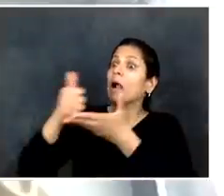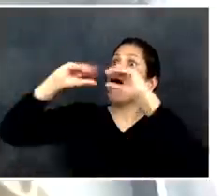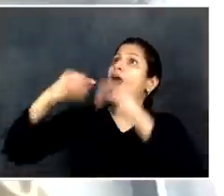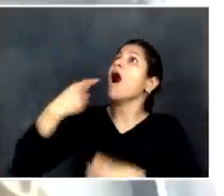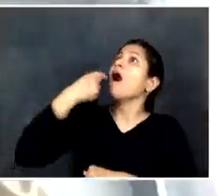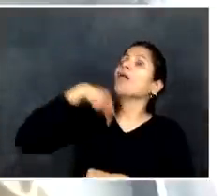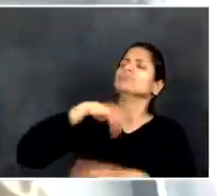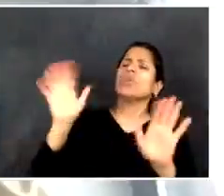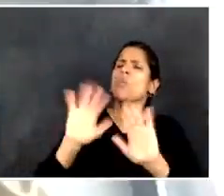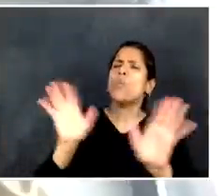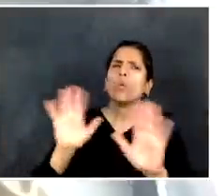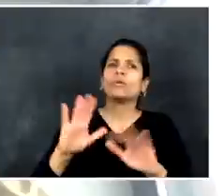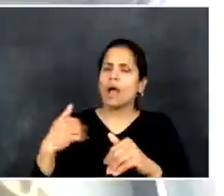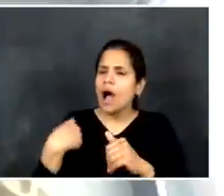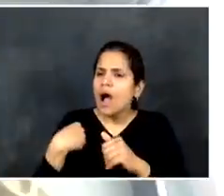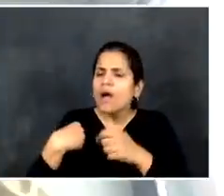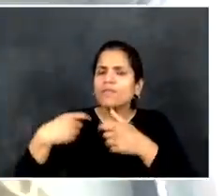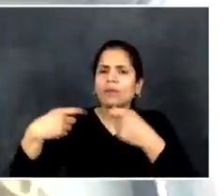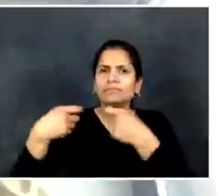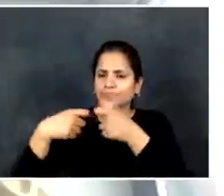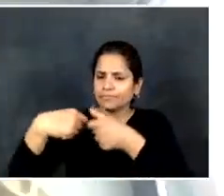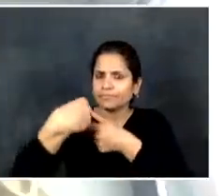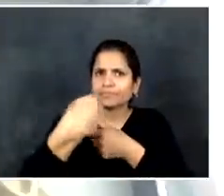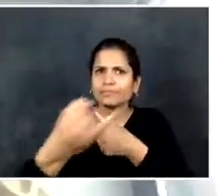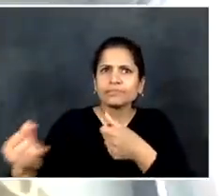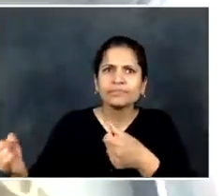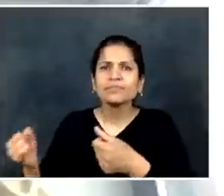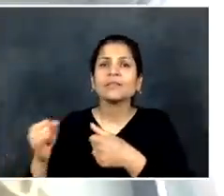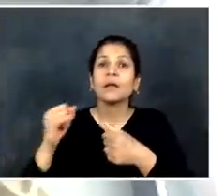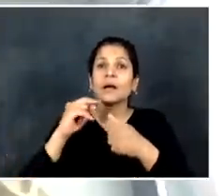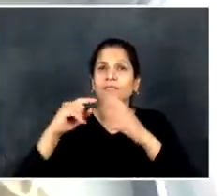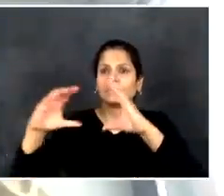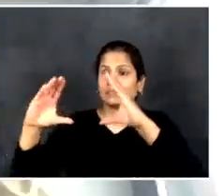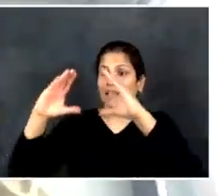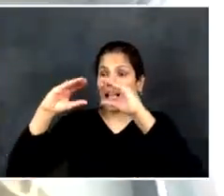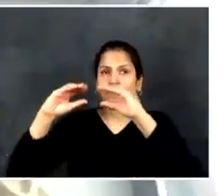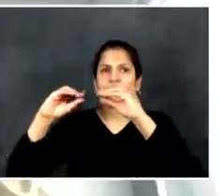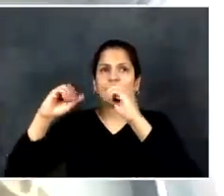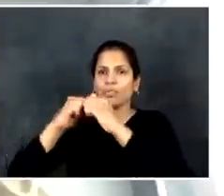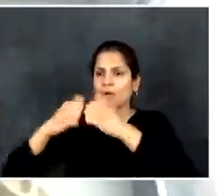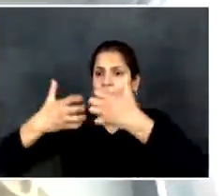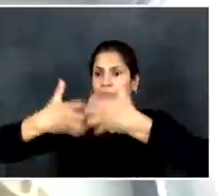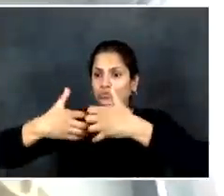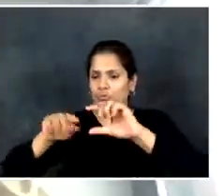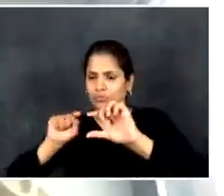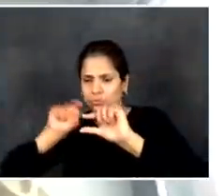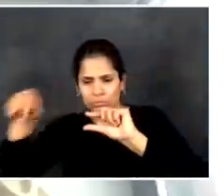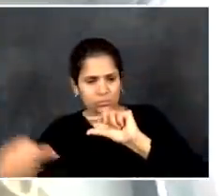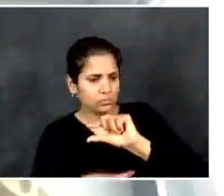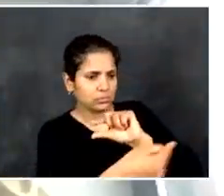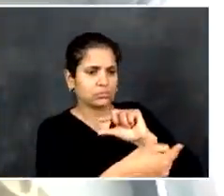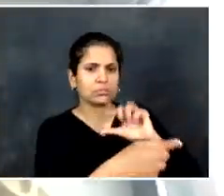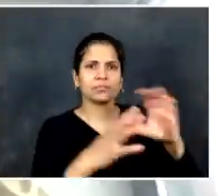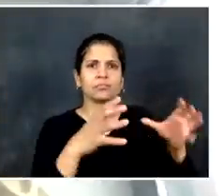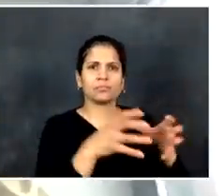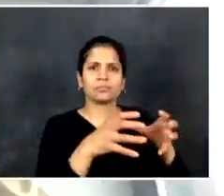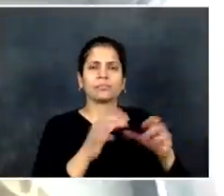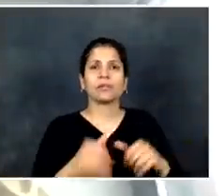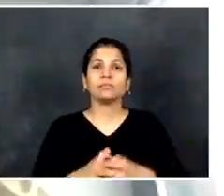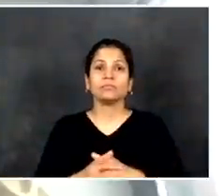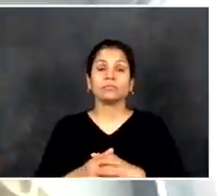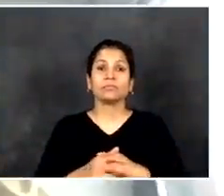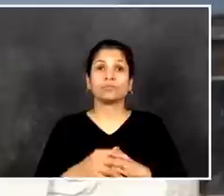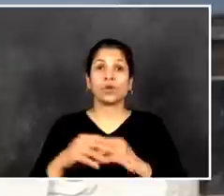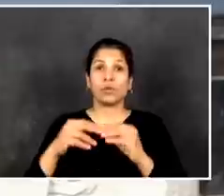the person were not getting the proper amount of oxygen through the ventilator. I think